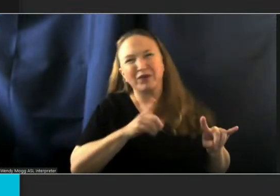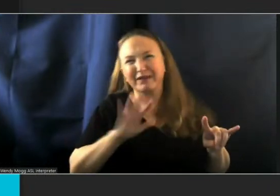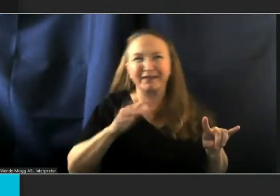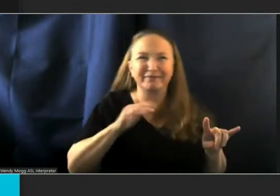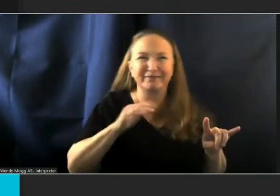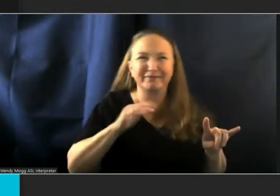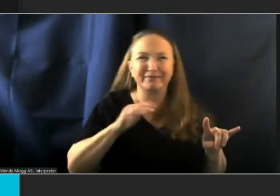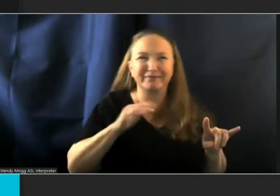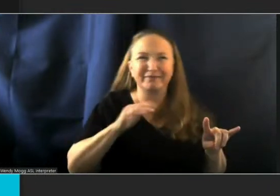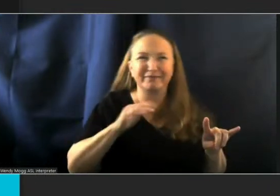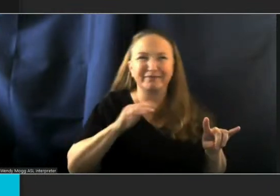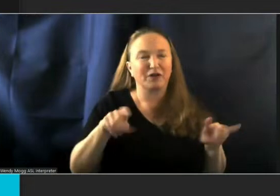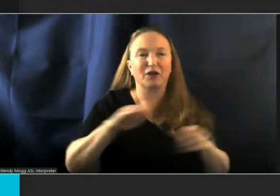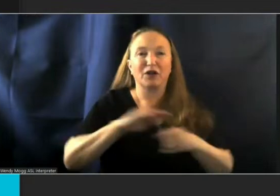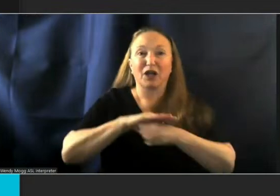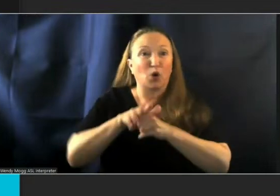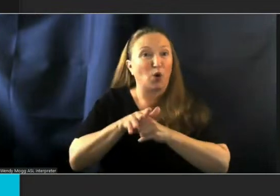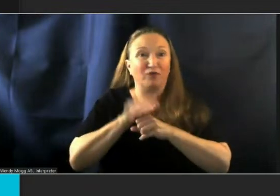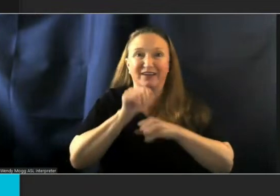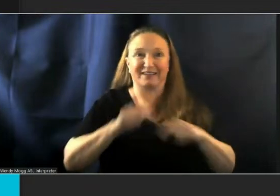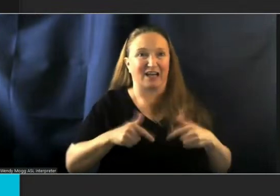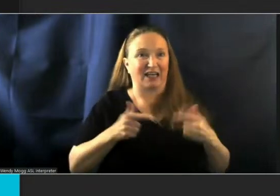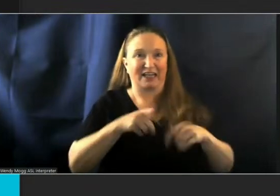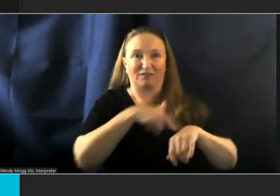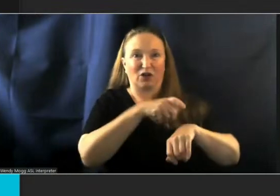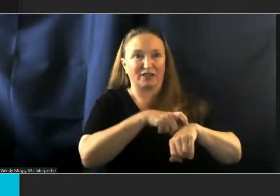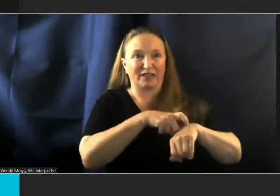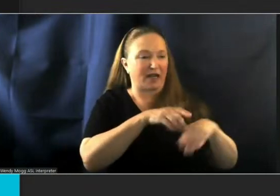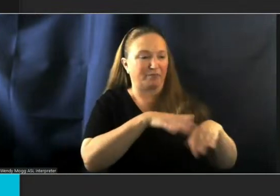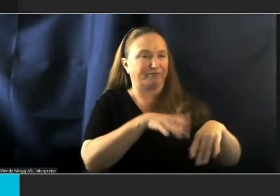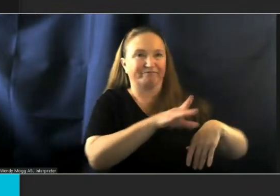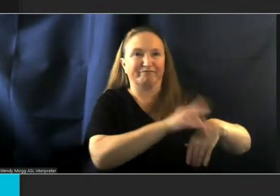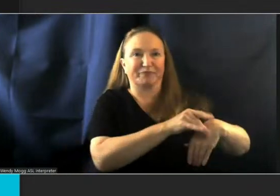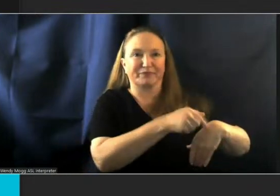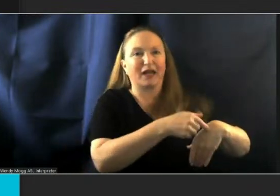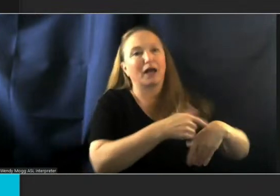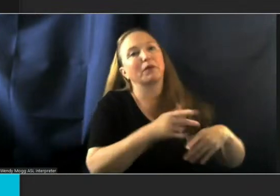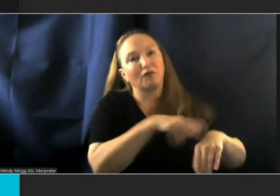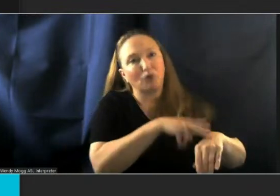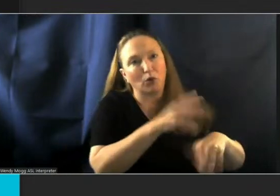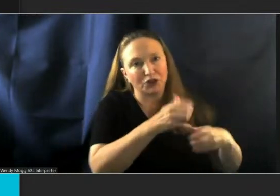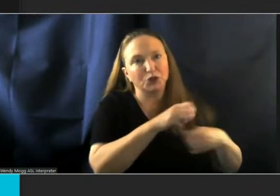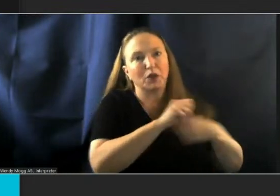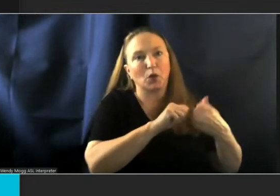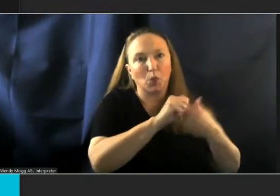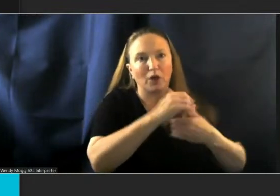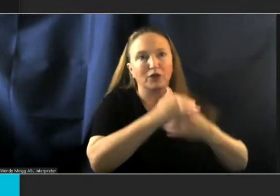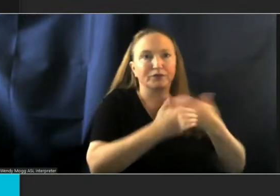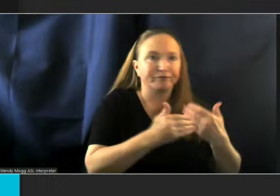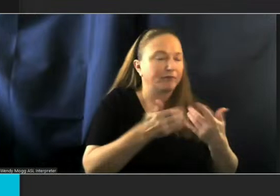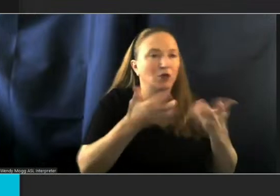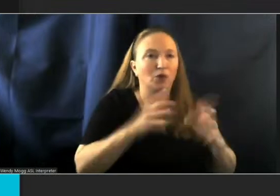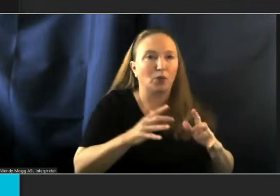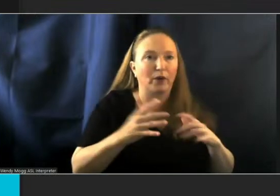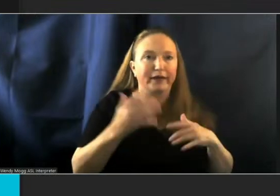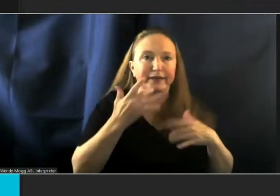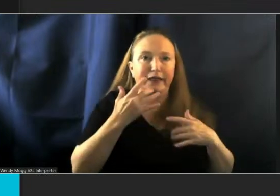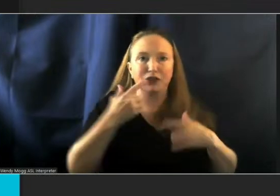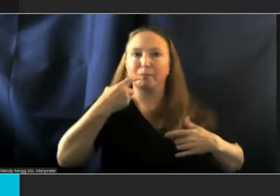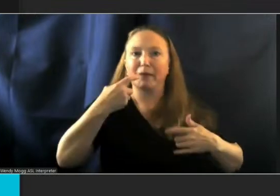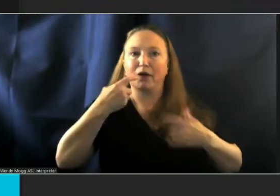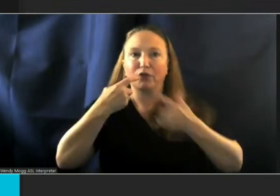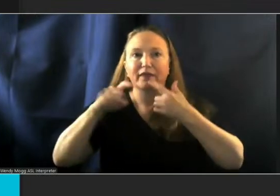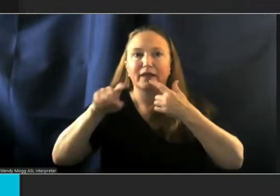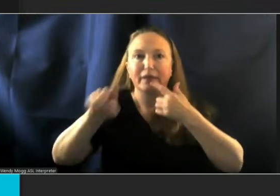surfaces. So that activity, of course, we want to wash our hands, and we don't want to touch our mouth and touch someone else's mouth if we're sick and